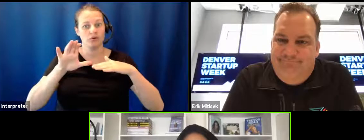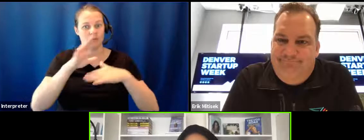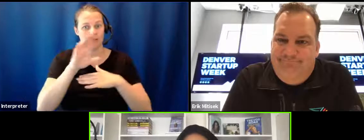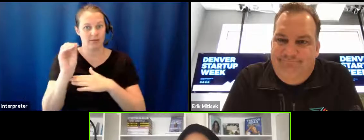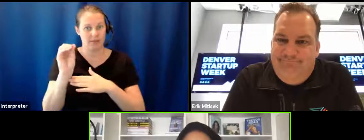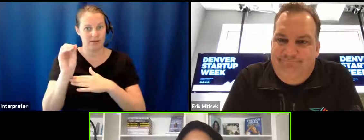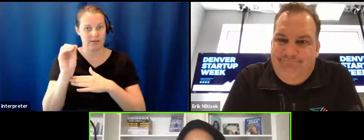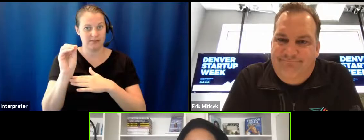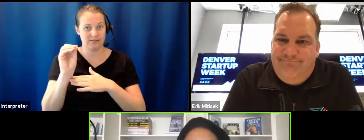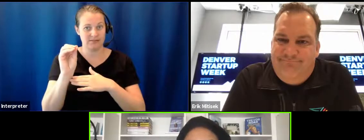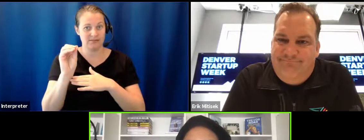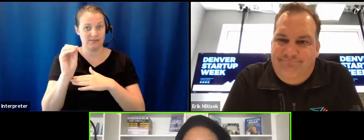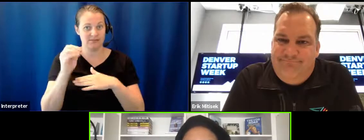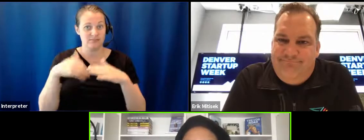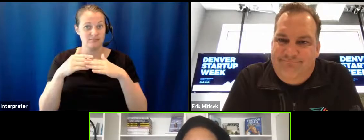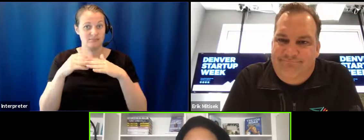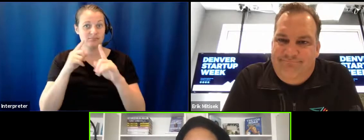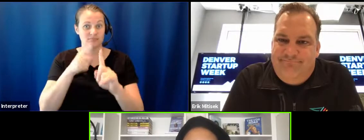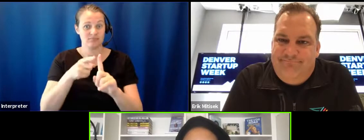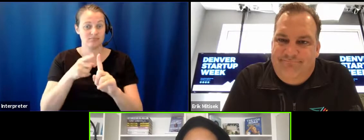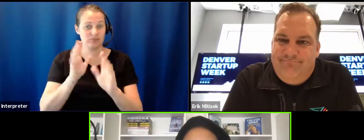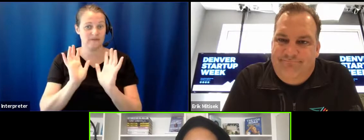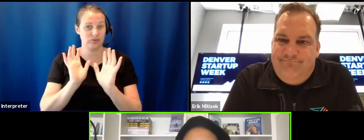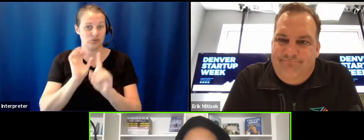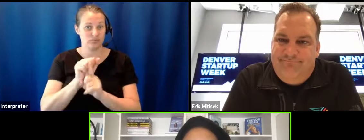that's when I said, okay,